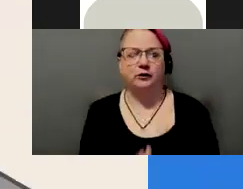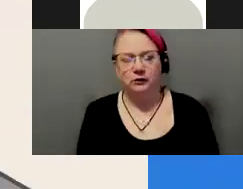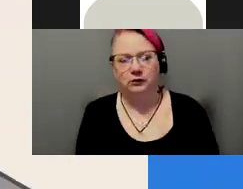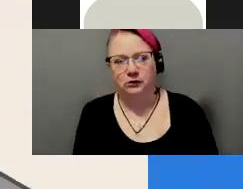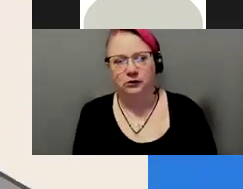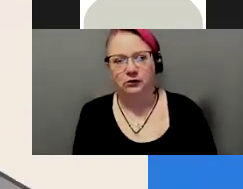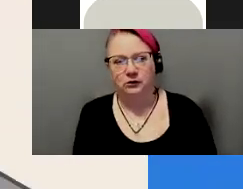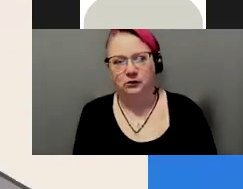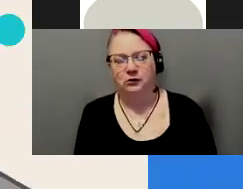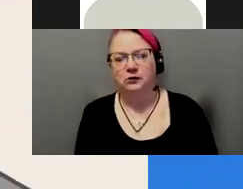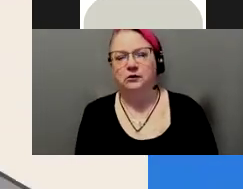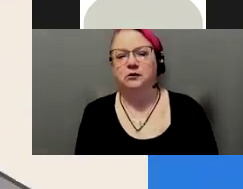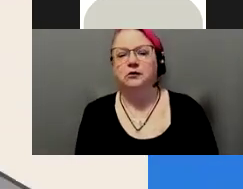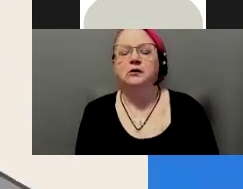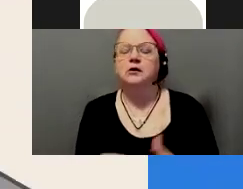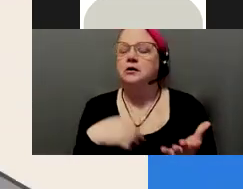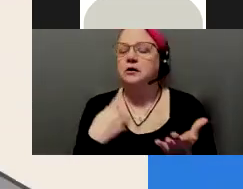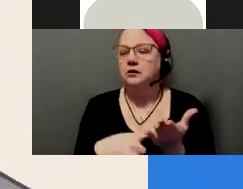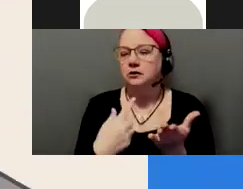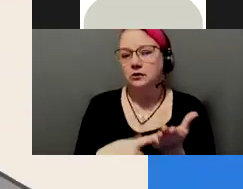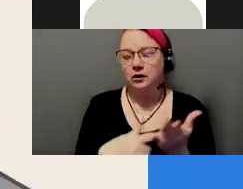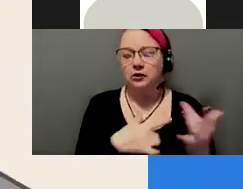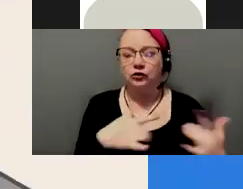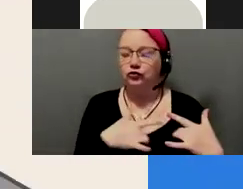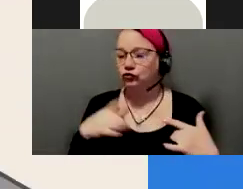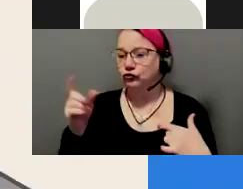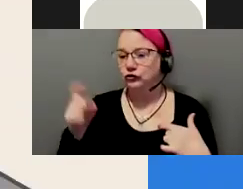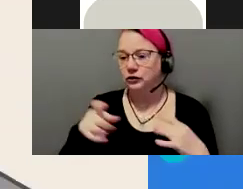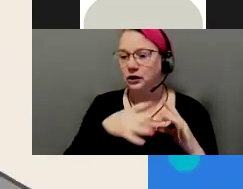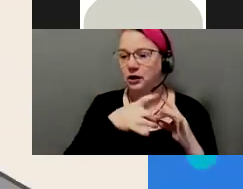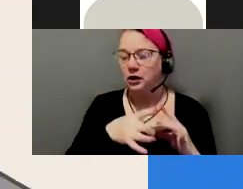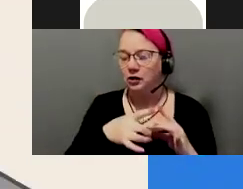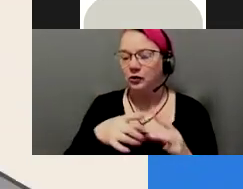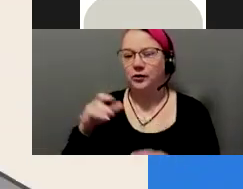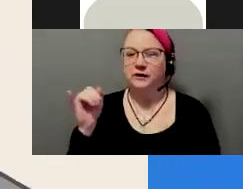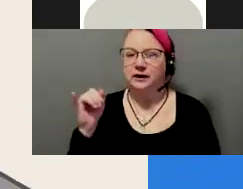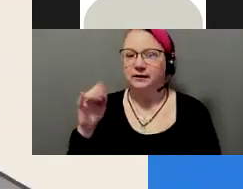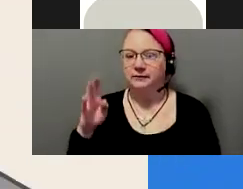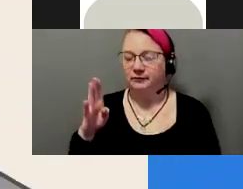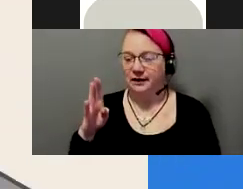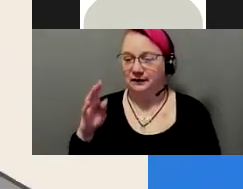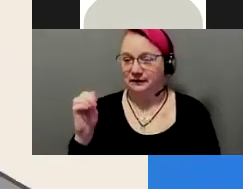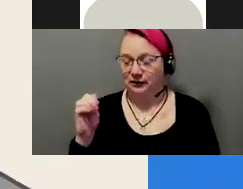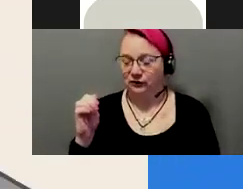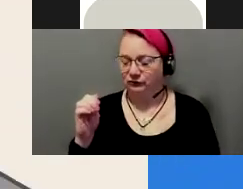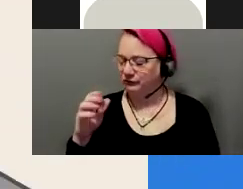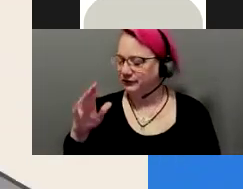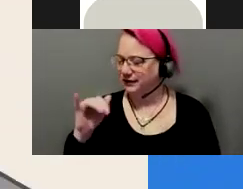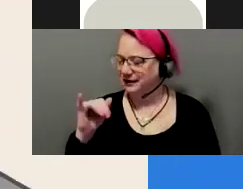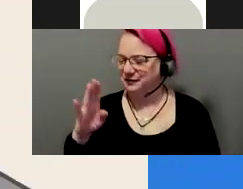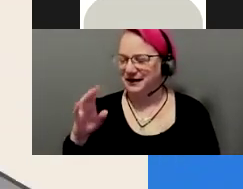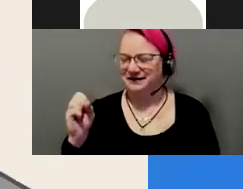Next, I'd like to discuss some concerns and needs that are common around among image-based sexual abuse survivors.